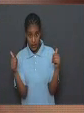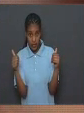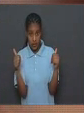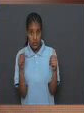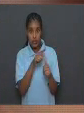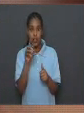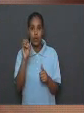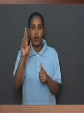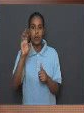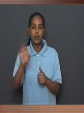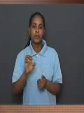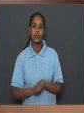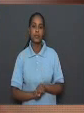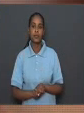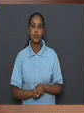their ore.